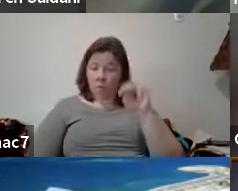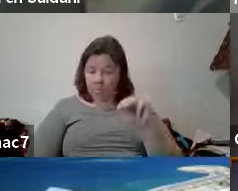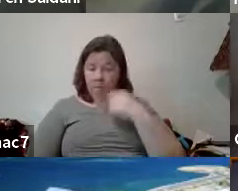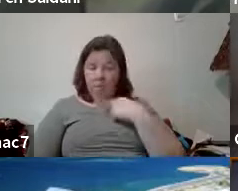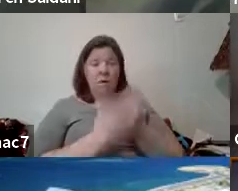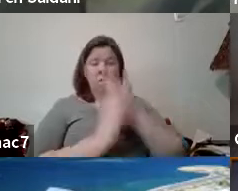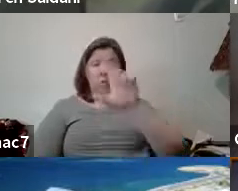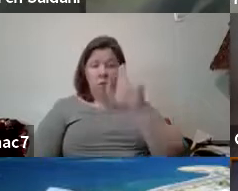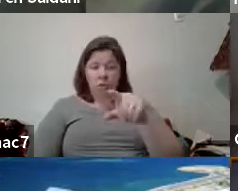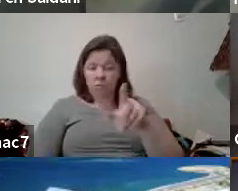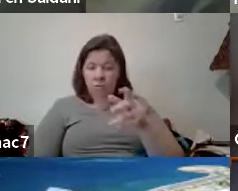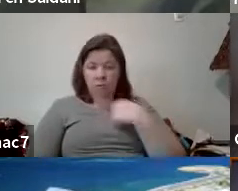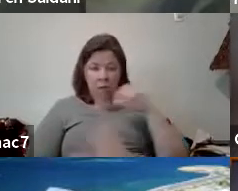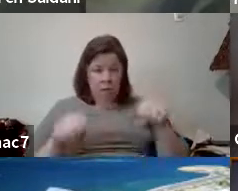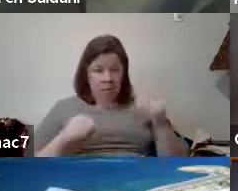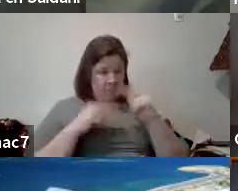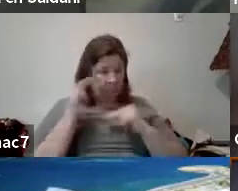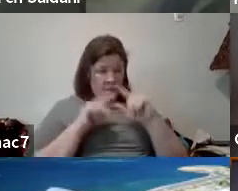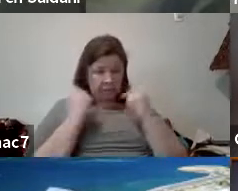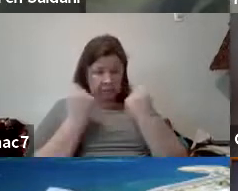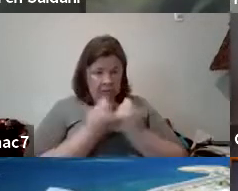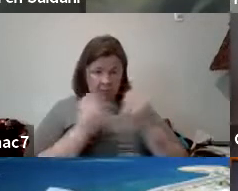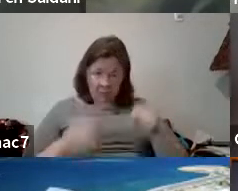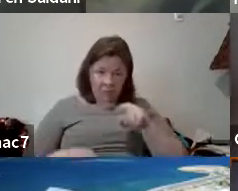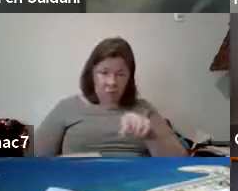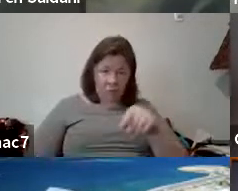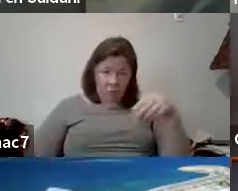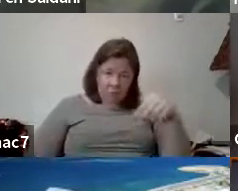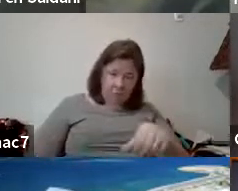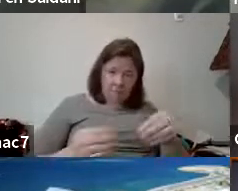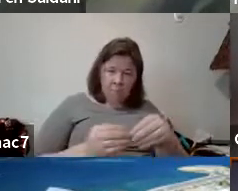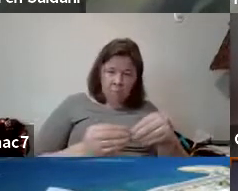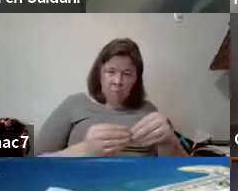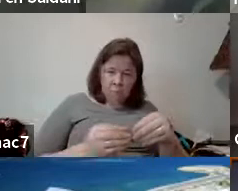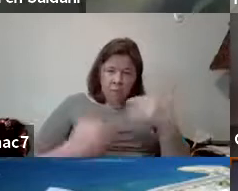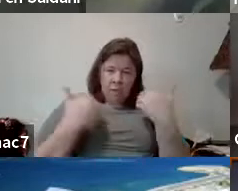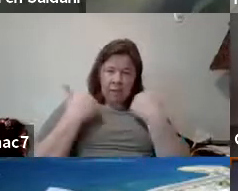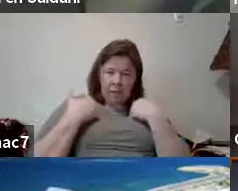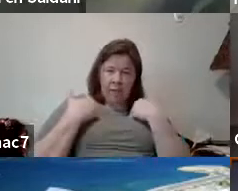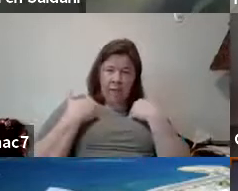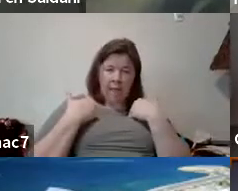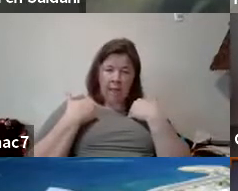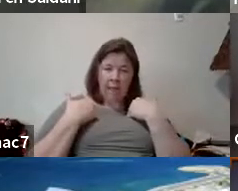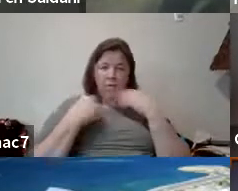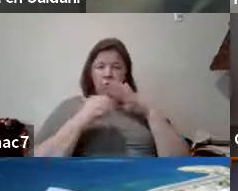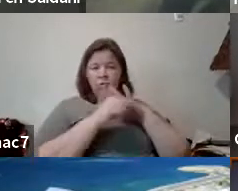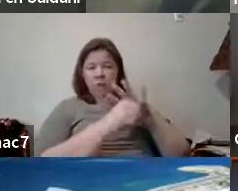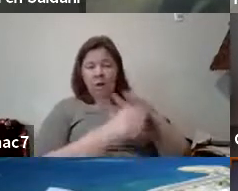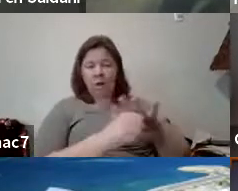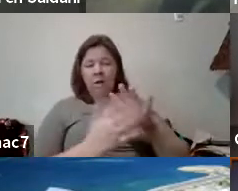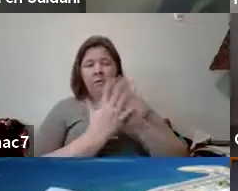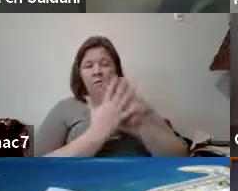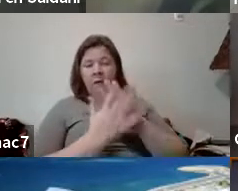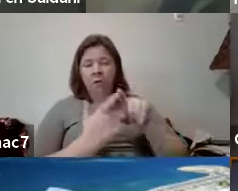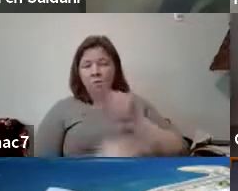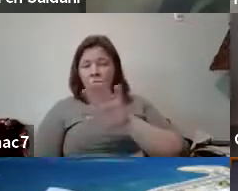that if you're not able to build a team, right, can you pay more to have AI drive traffic to